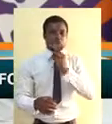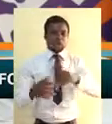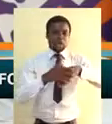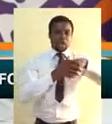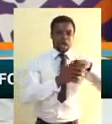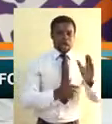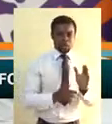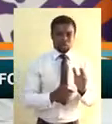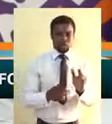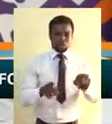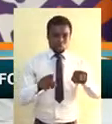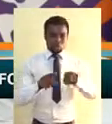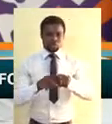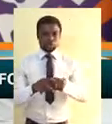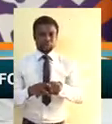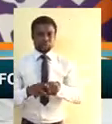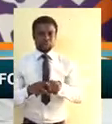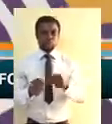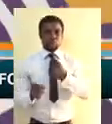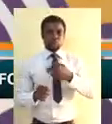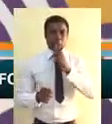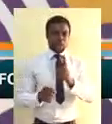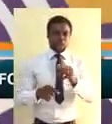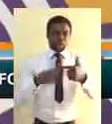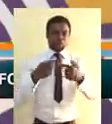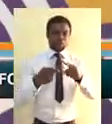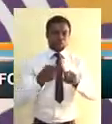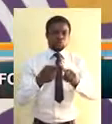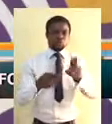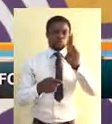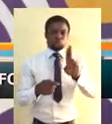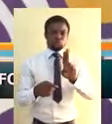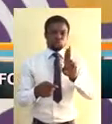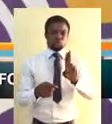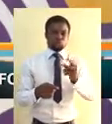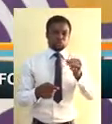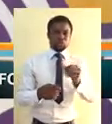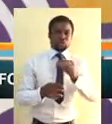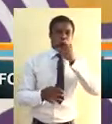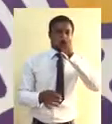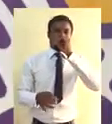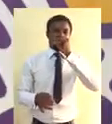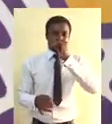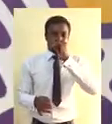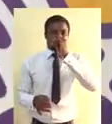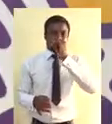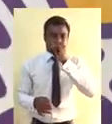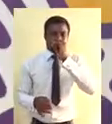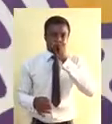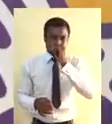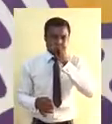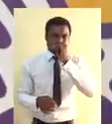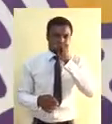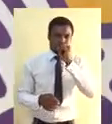Also, let's try to do this with a balloon. We're going to try this out using a balloon. Blow the balloon